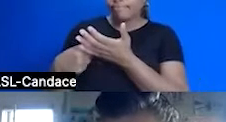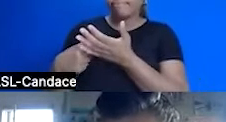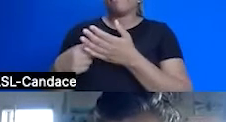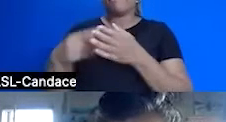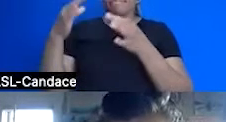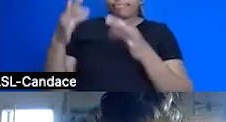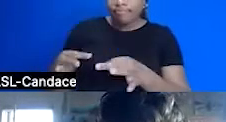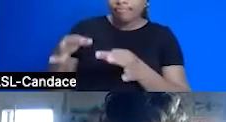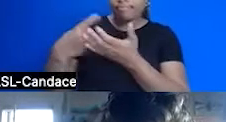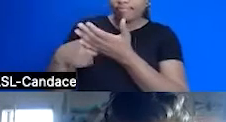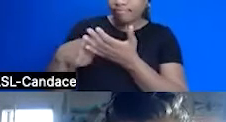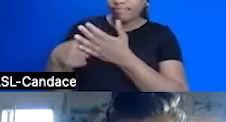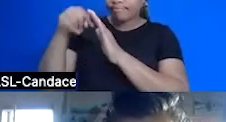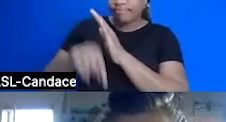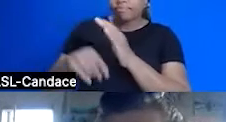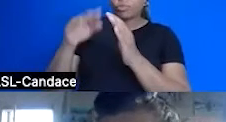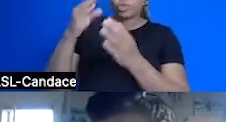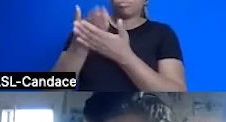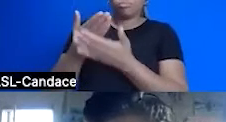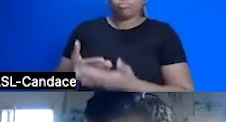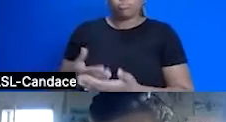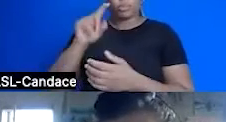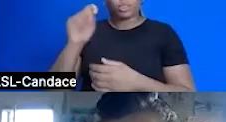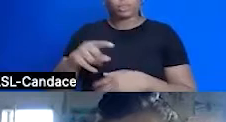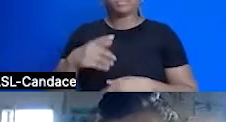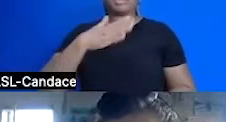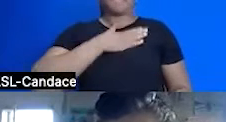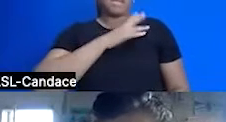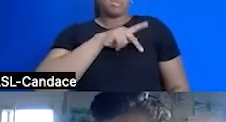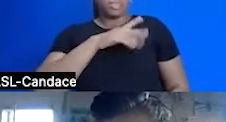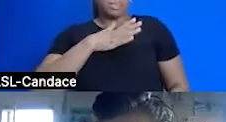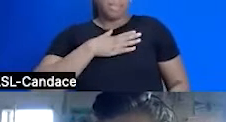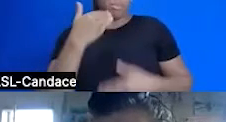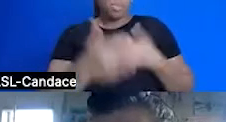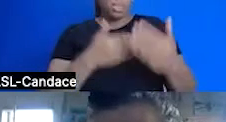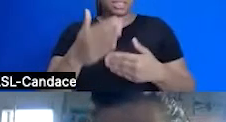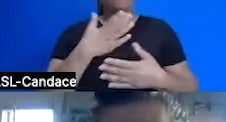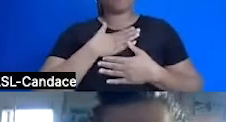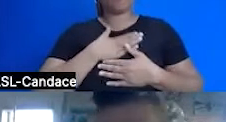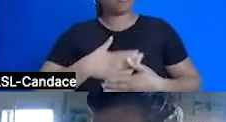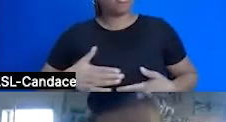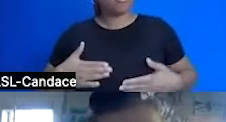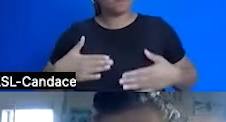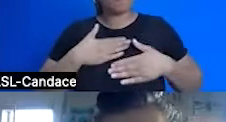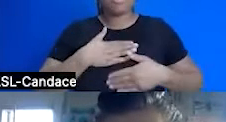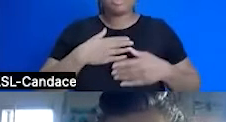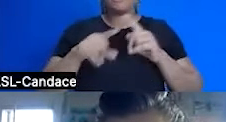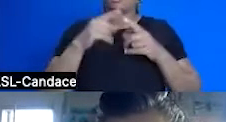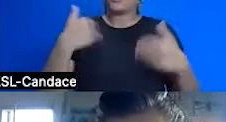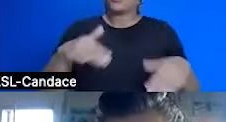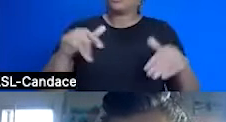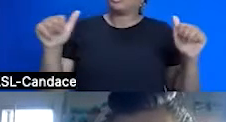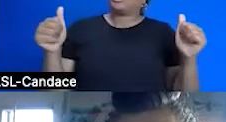the questions. For me personally, the process has been really rewarding, but also really